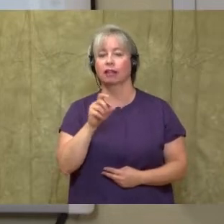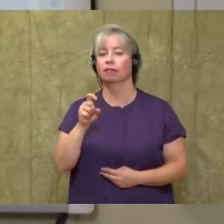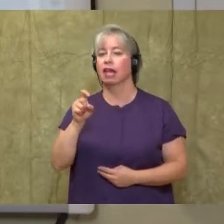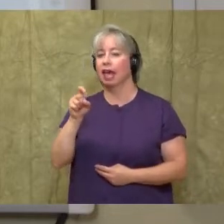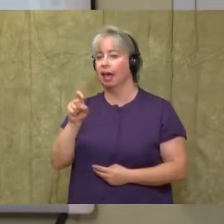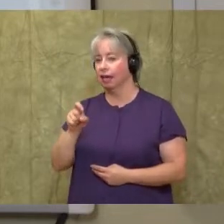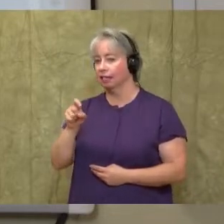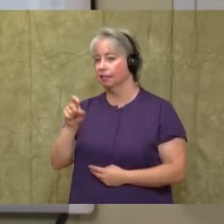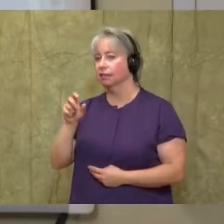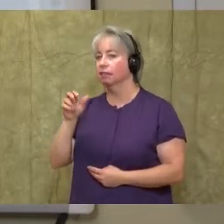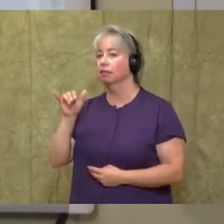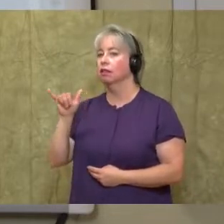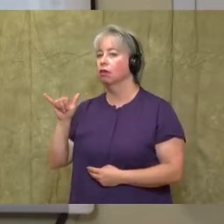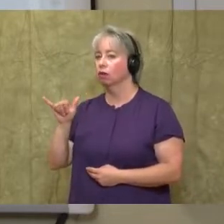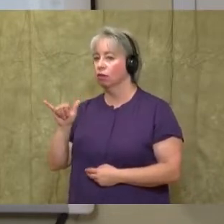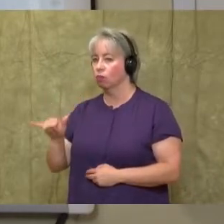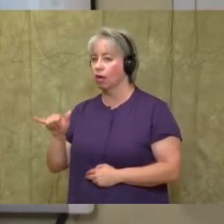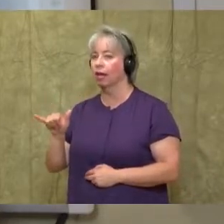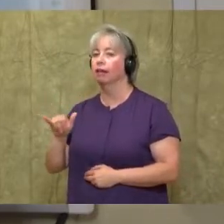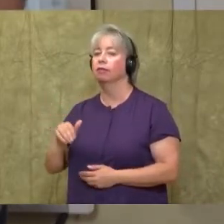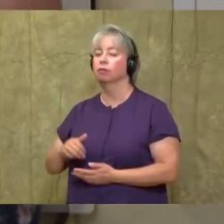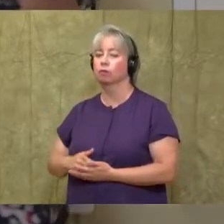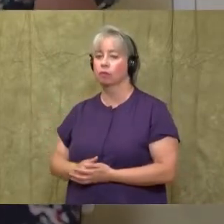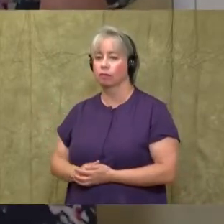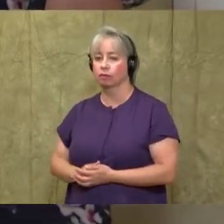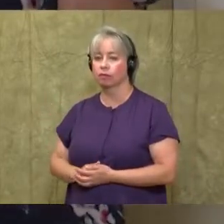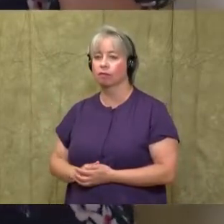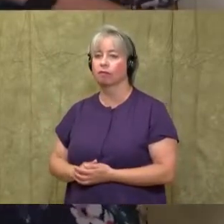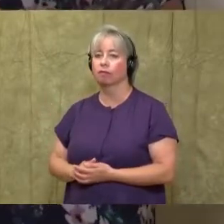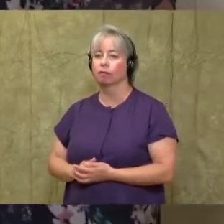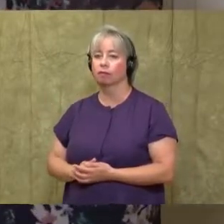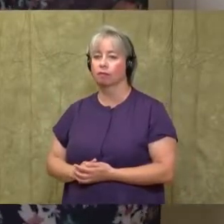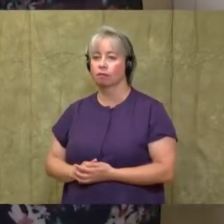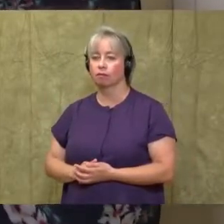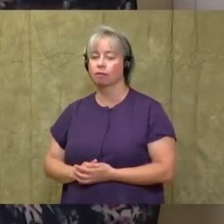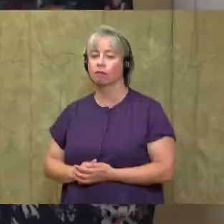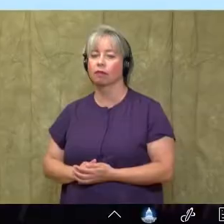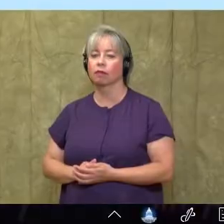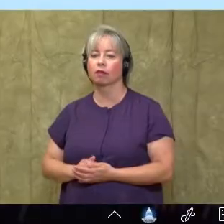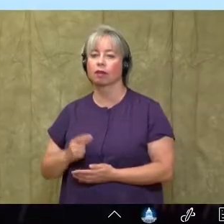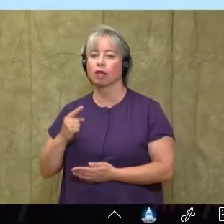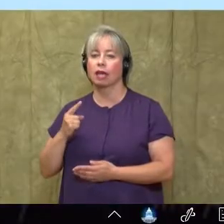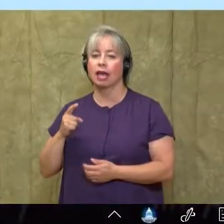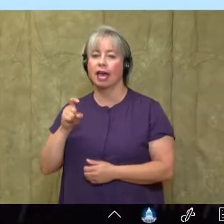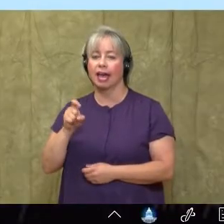X value, and this is a Y value because we just said X is listed before Y.